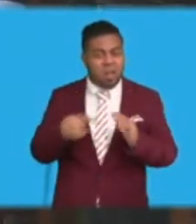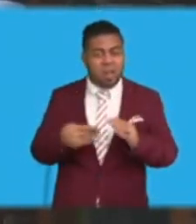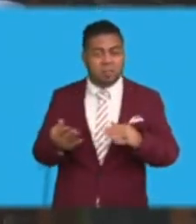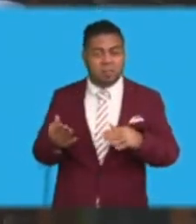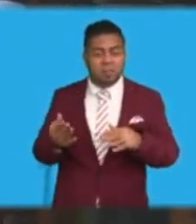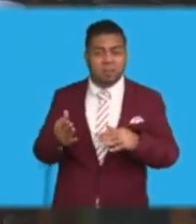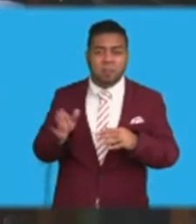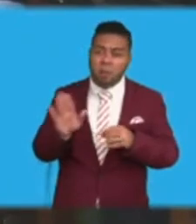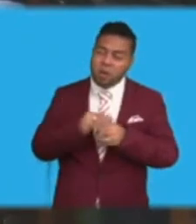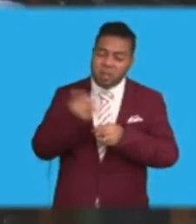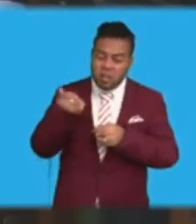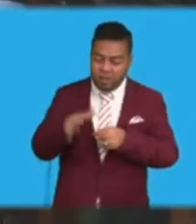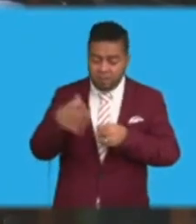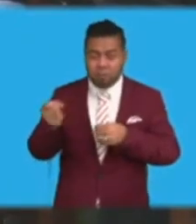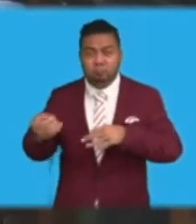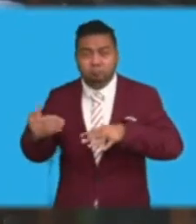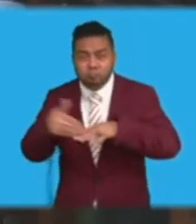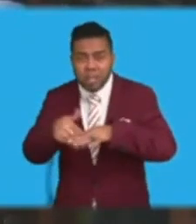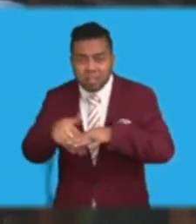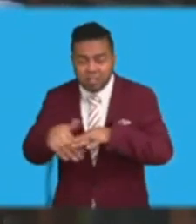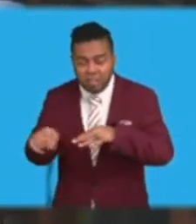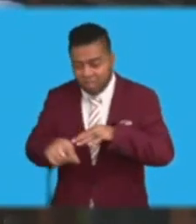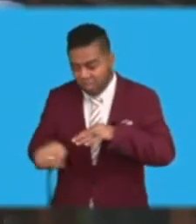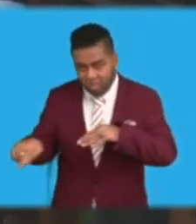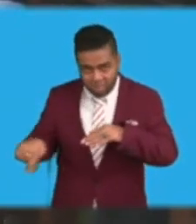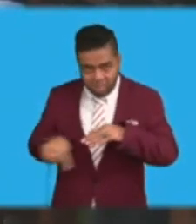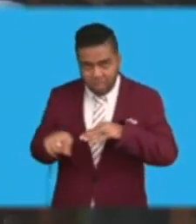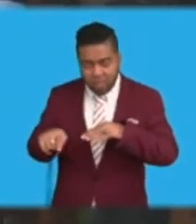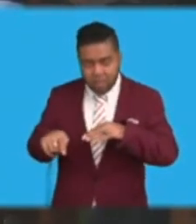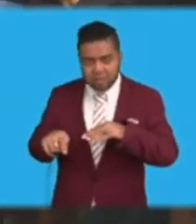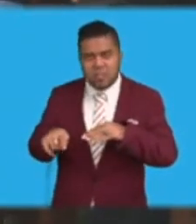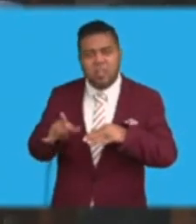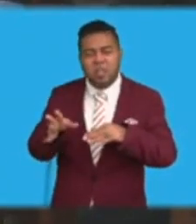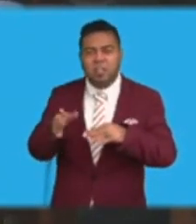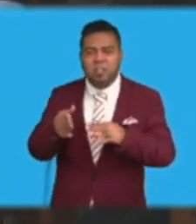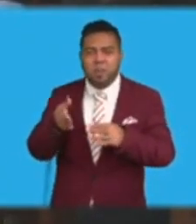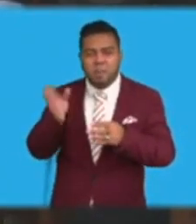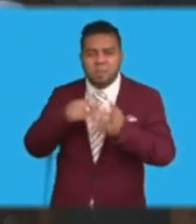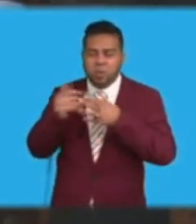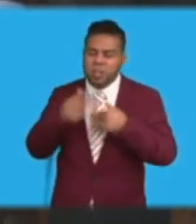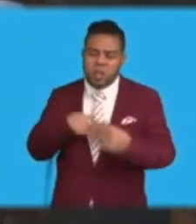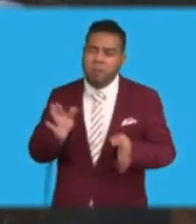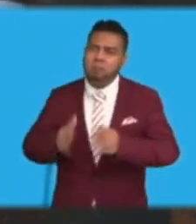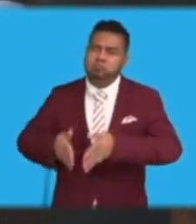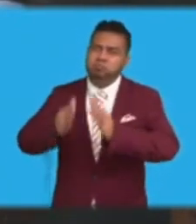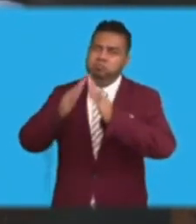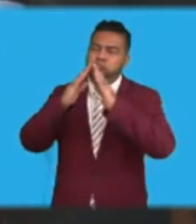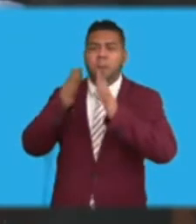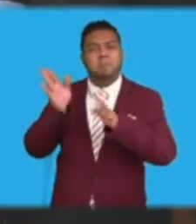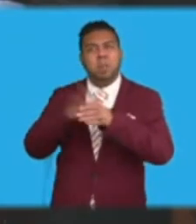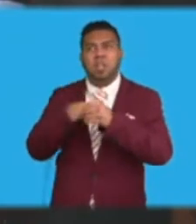have been made, which is causing a hindrance to water flow in the waterway, Madam Speaker.